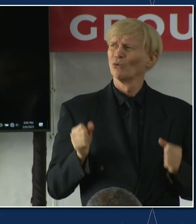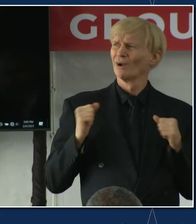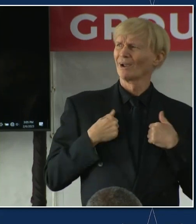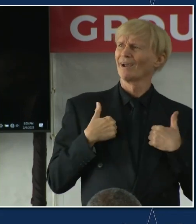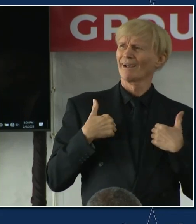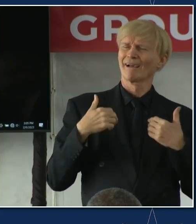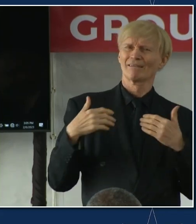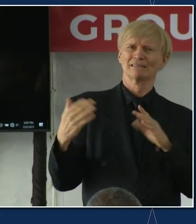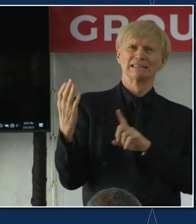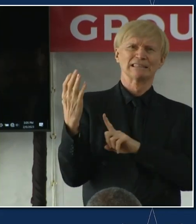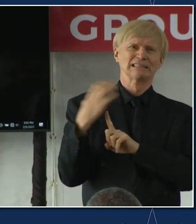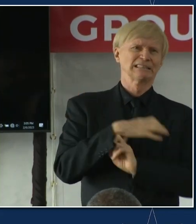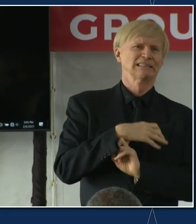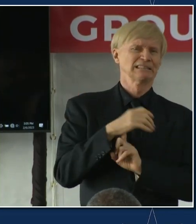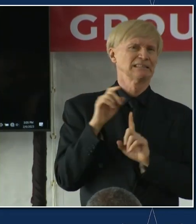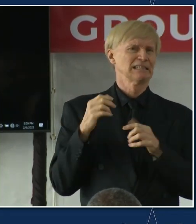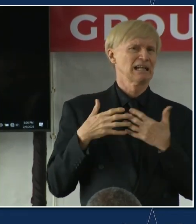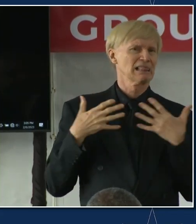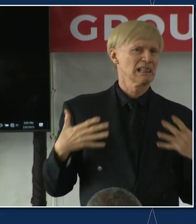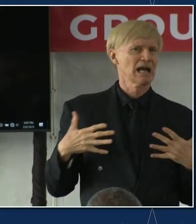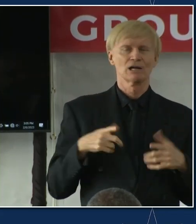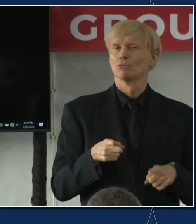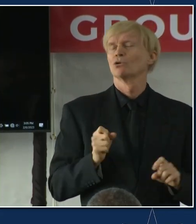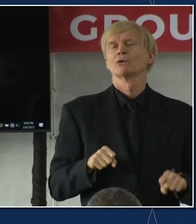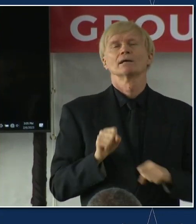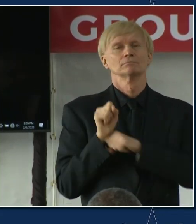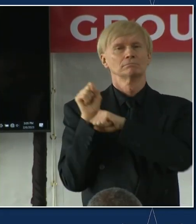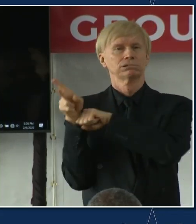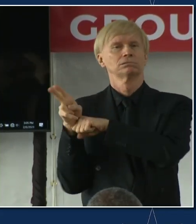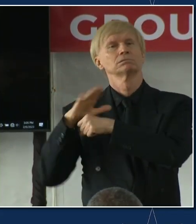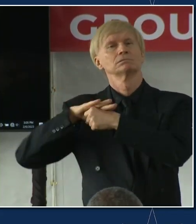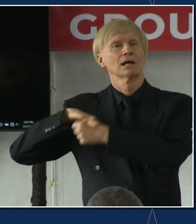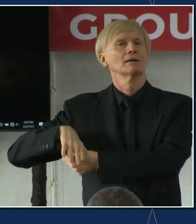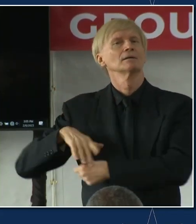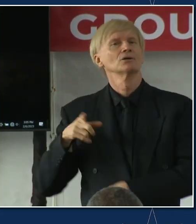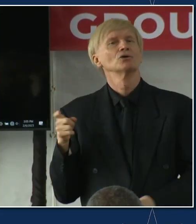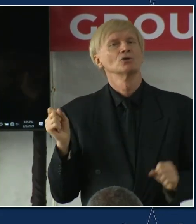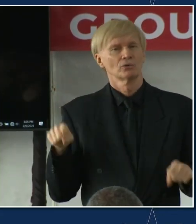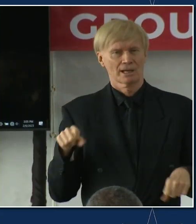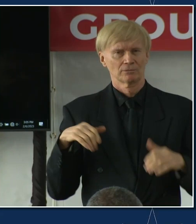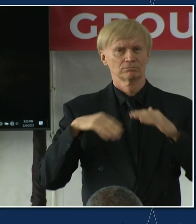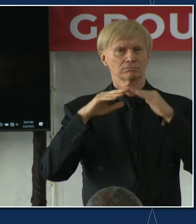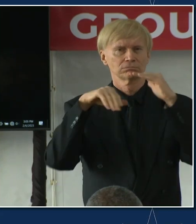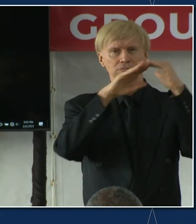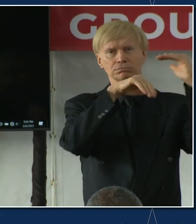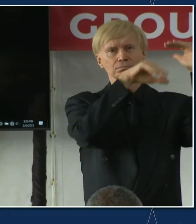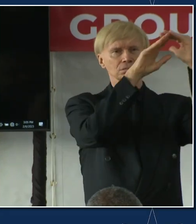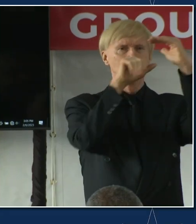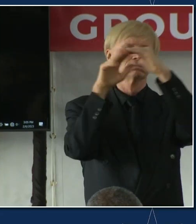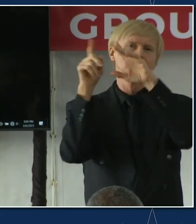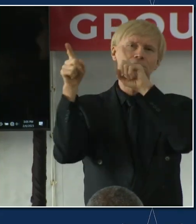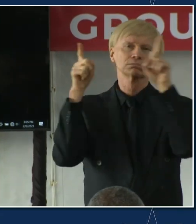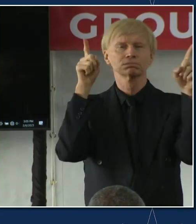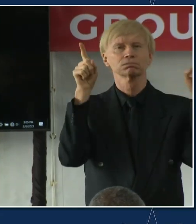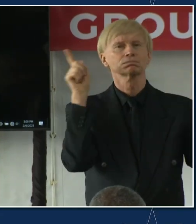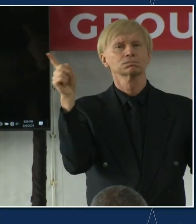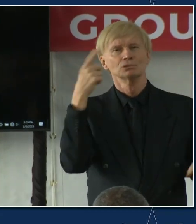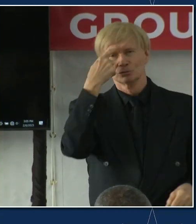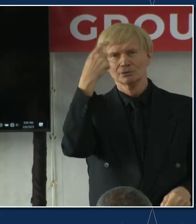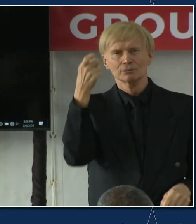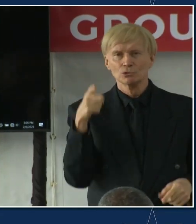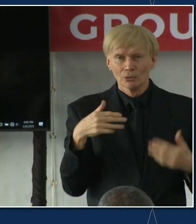against you in life, you can overcome all obstacles. You can accomplish every goal and fulfill every dream you